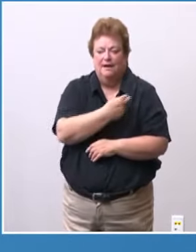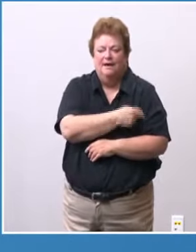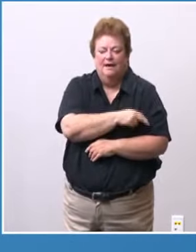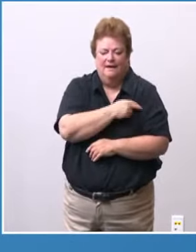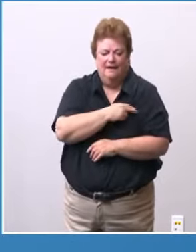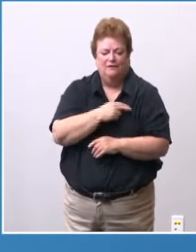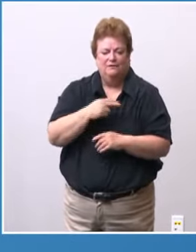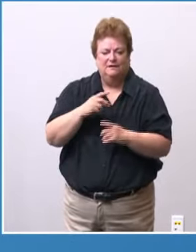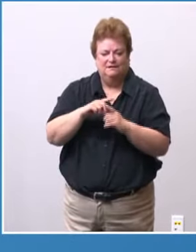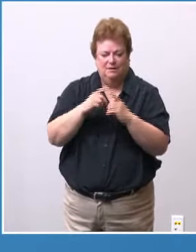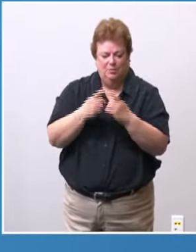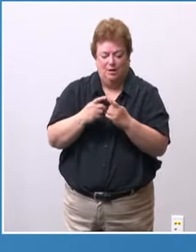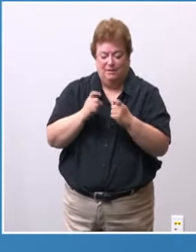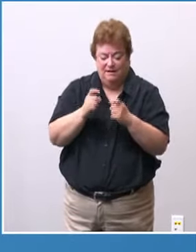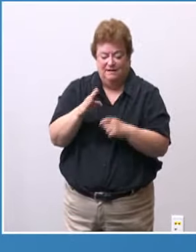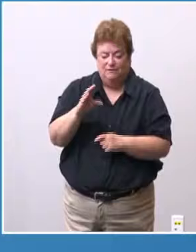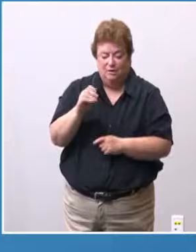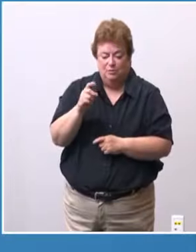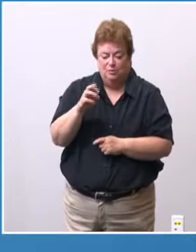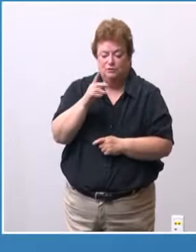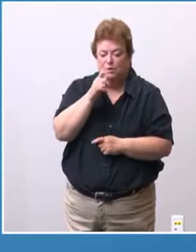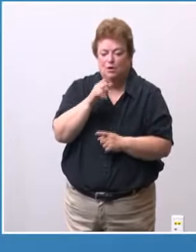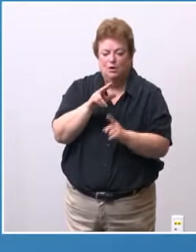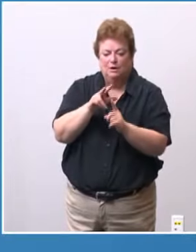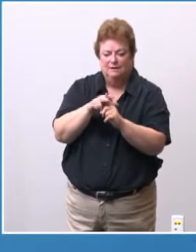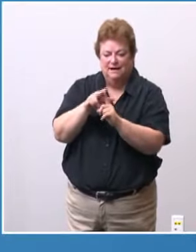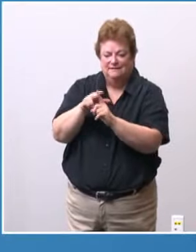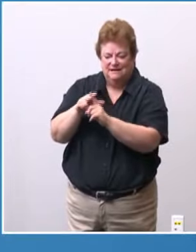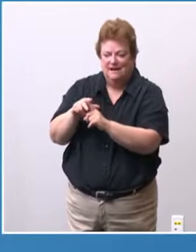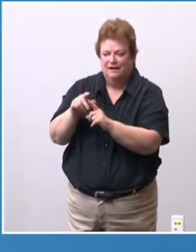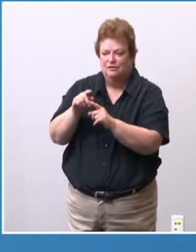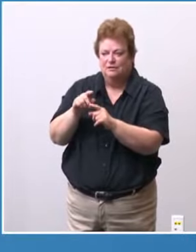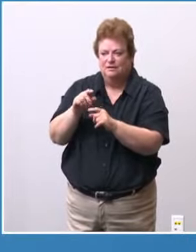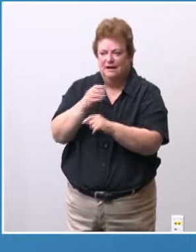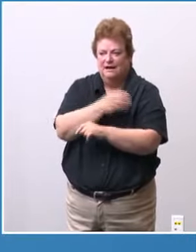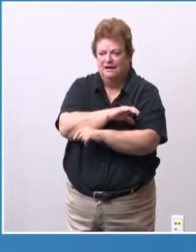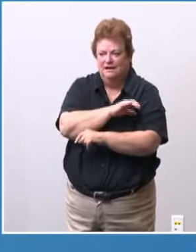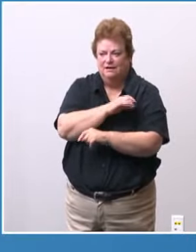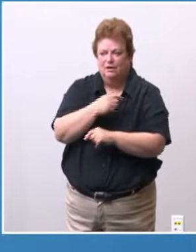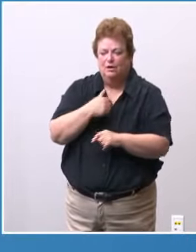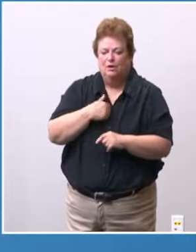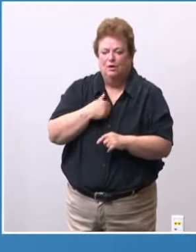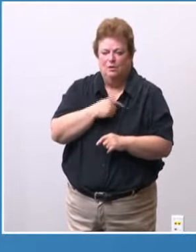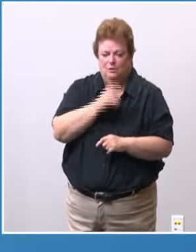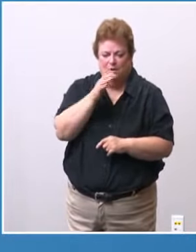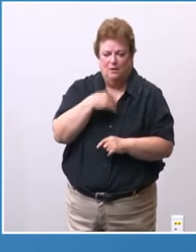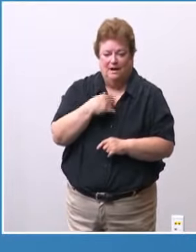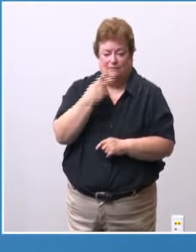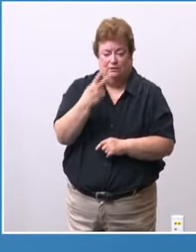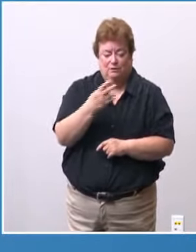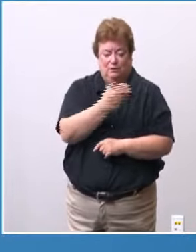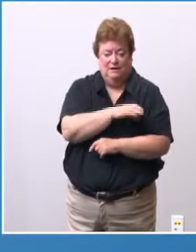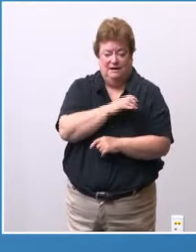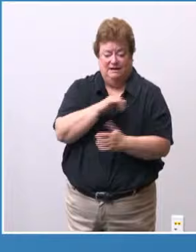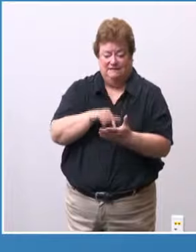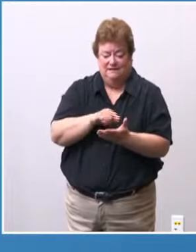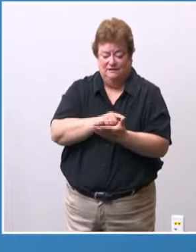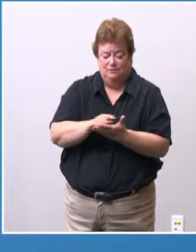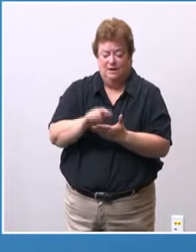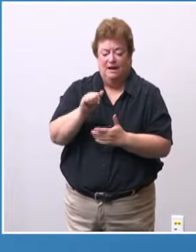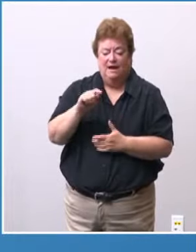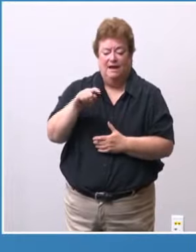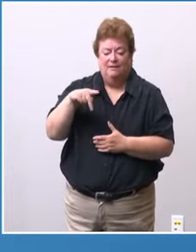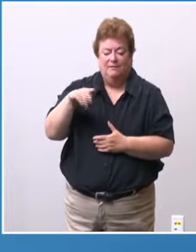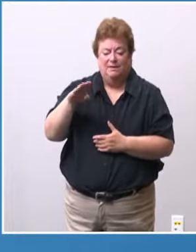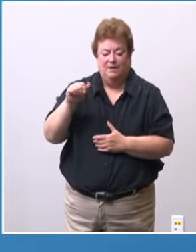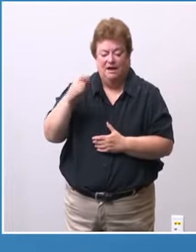is providing booster doses through designated clinics. This week, we're holding 2 booster dose clinics at Pinnacle Bank Arena